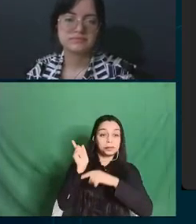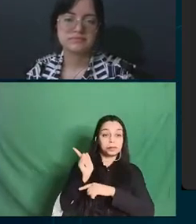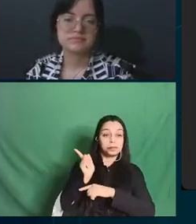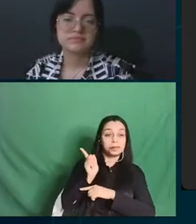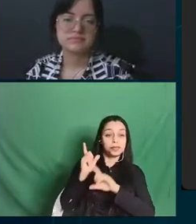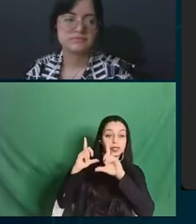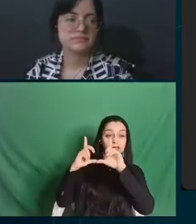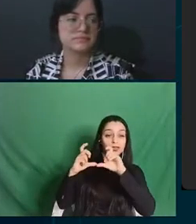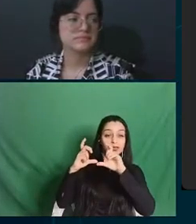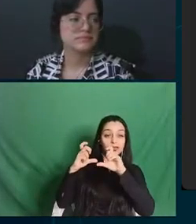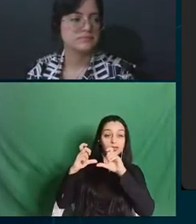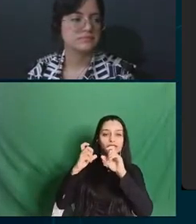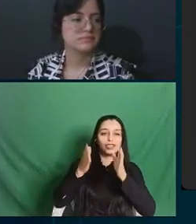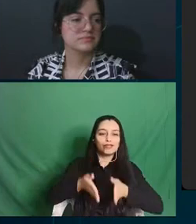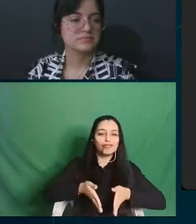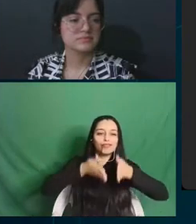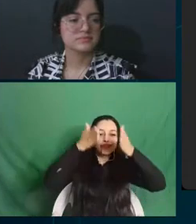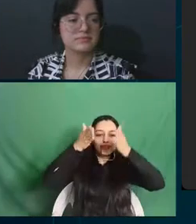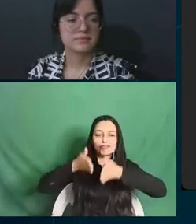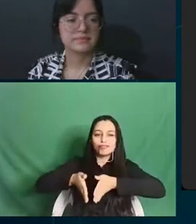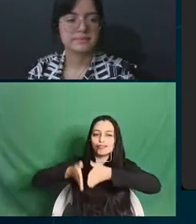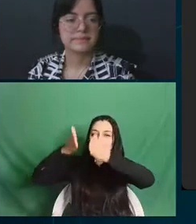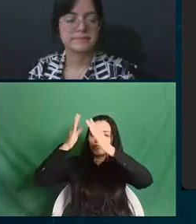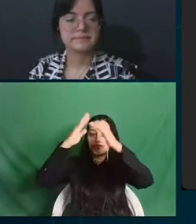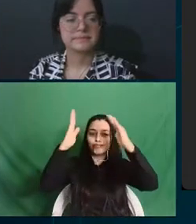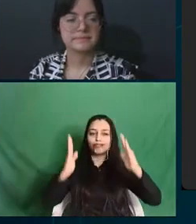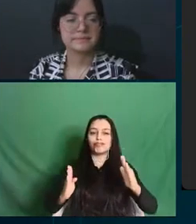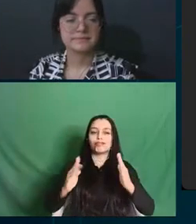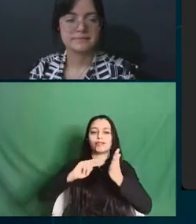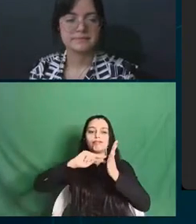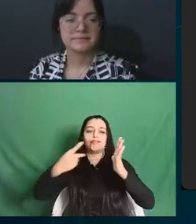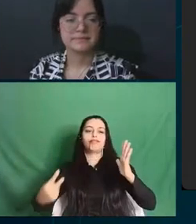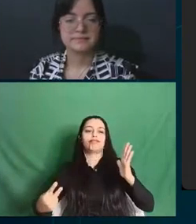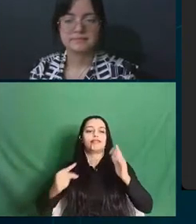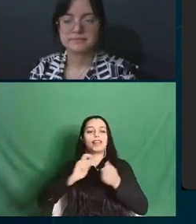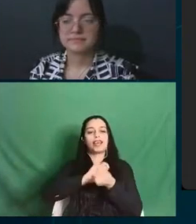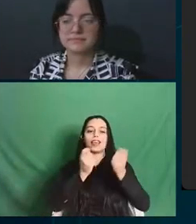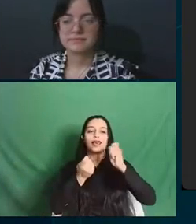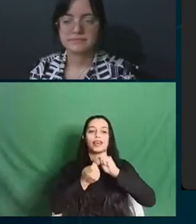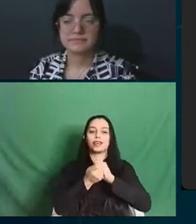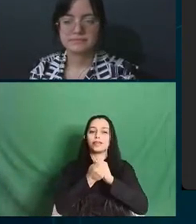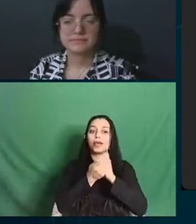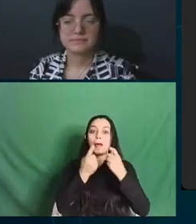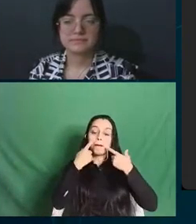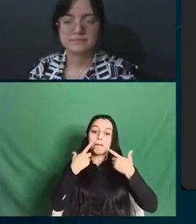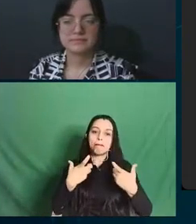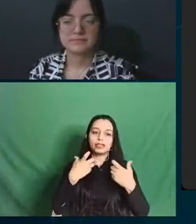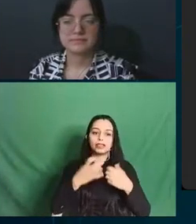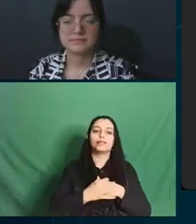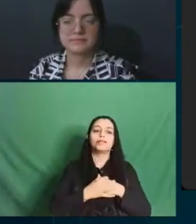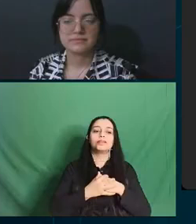transformation is also about different business models that these technologies allow. Abel.